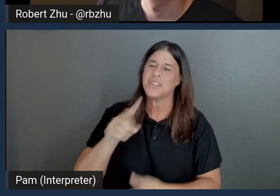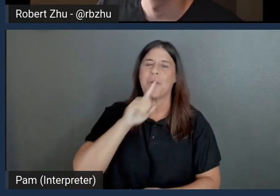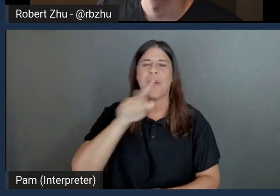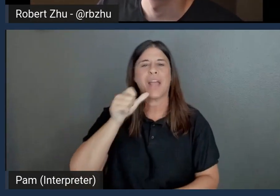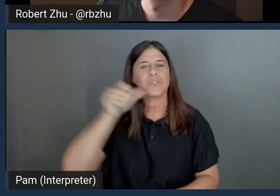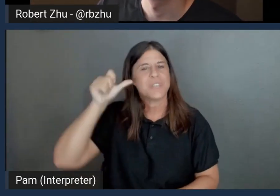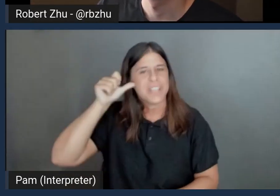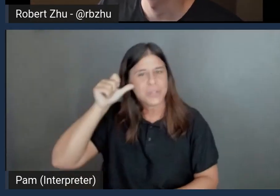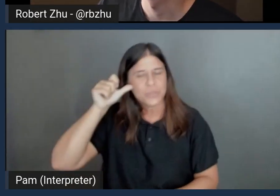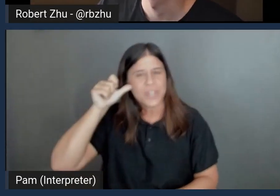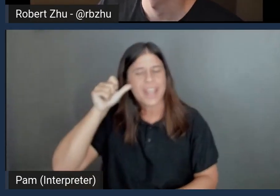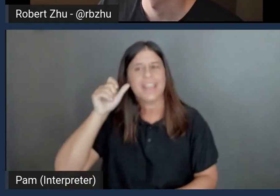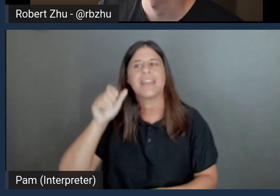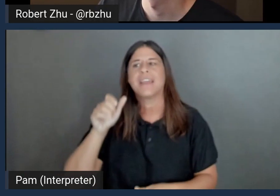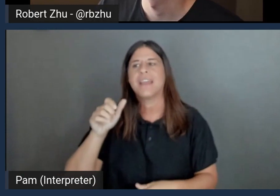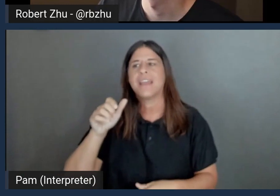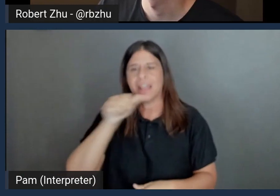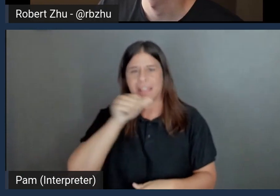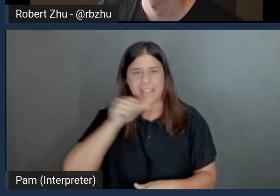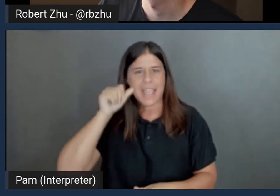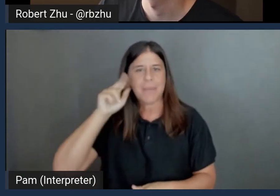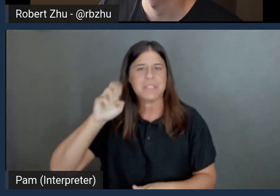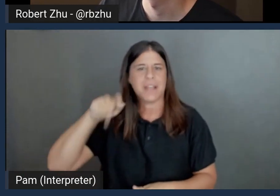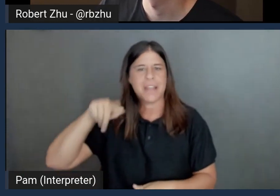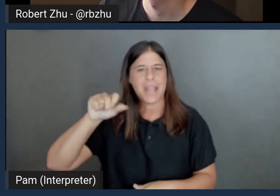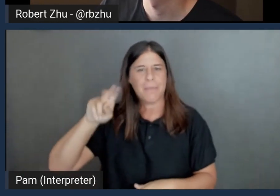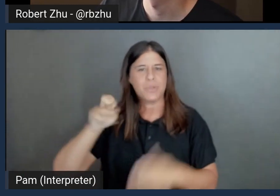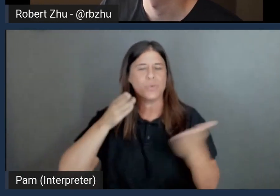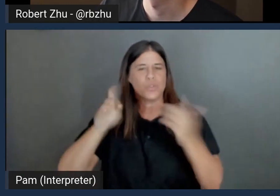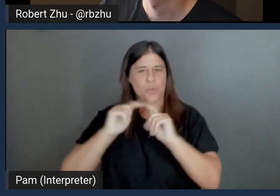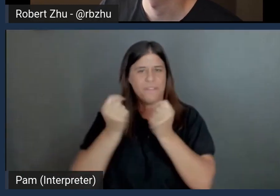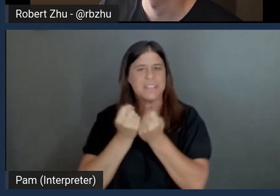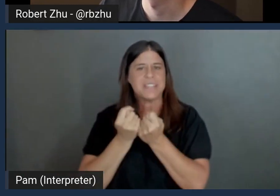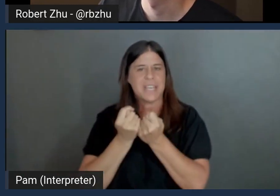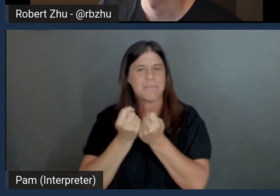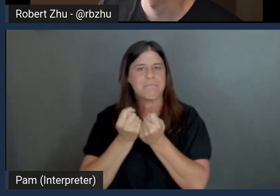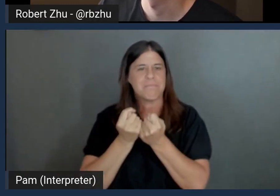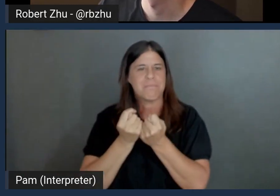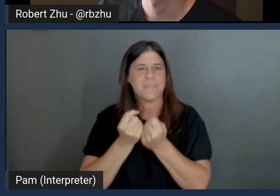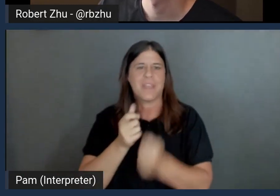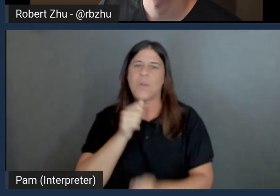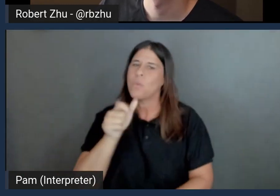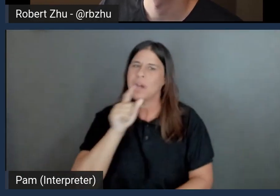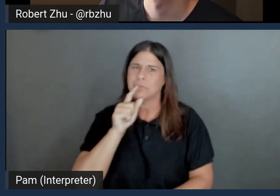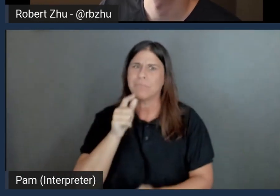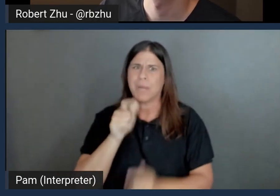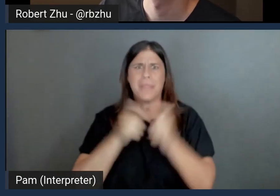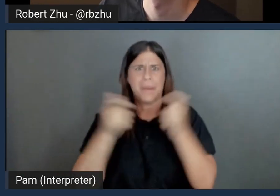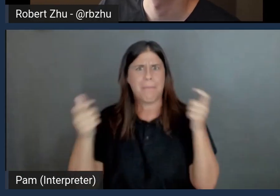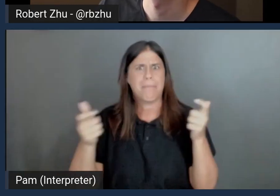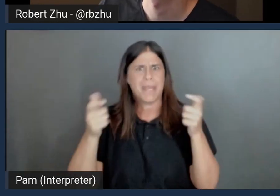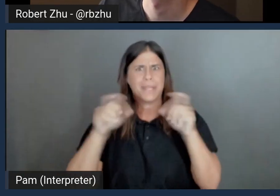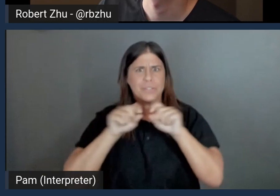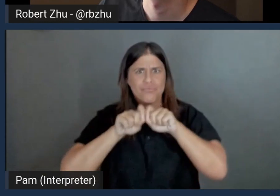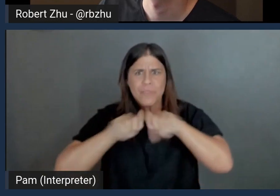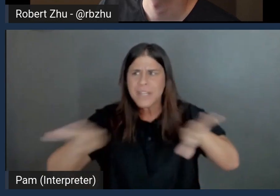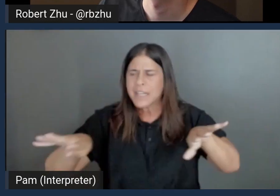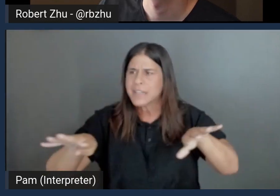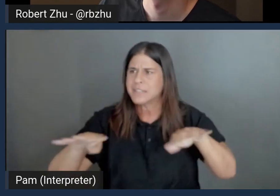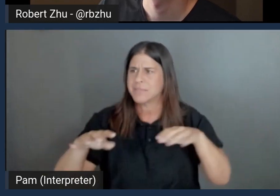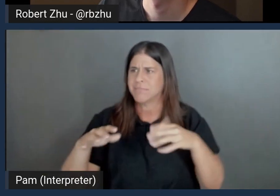yesterday, the Amazon Neptune service team probably released, which was not the biggest release since we went GA, probably the next biggest